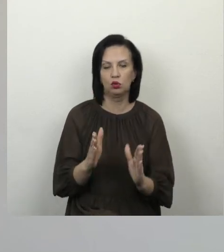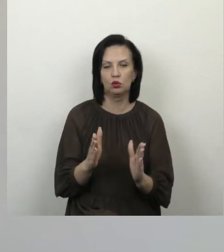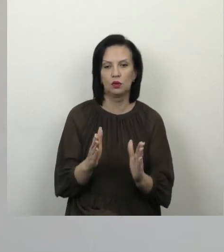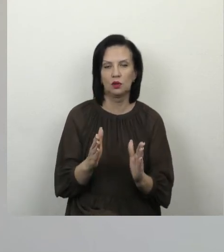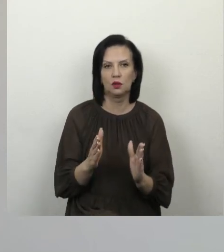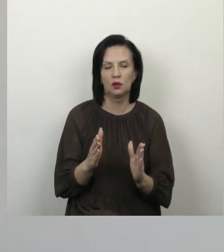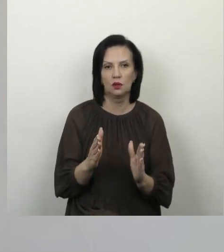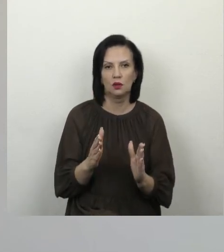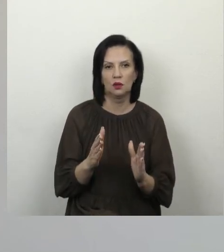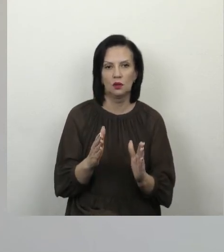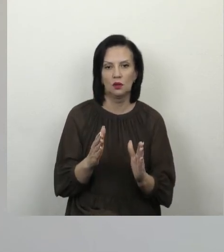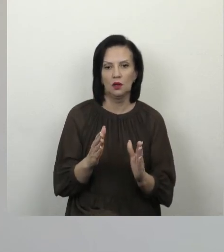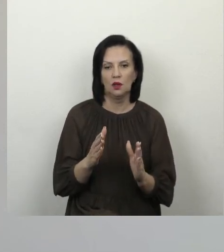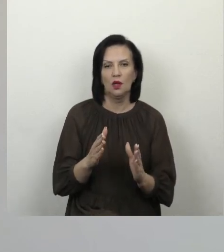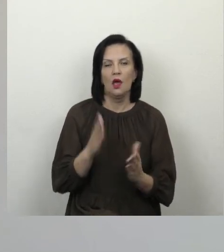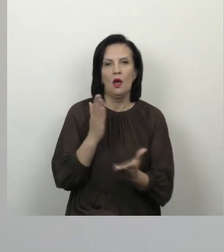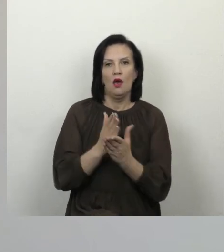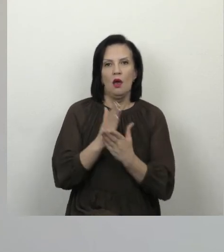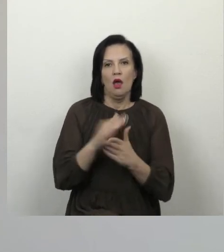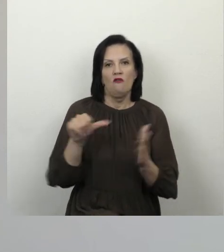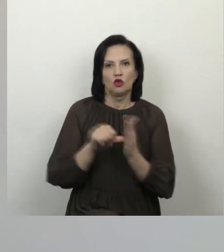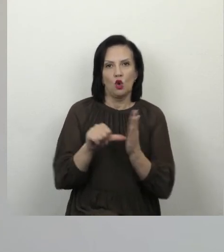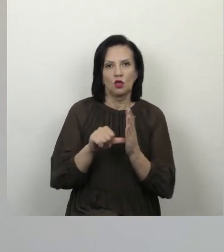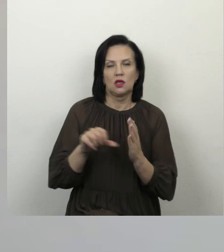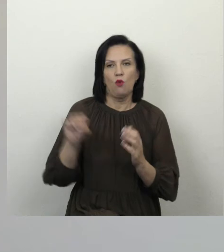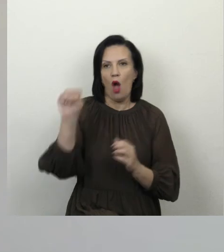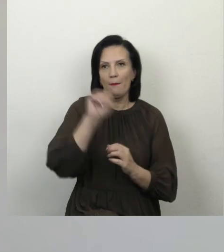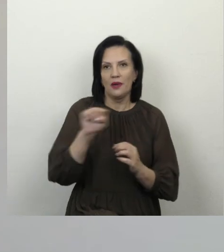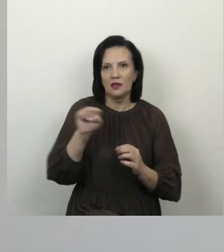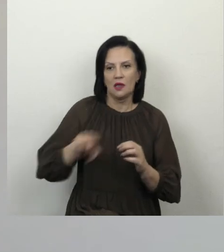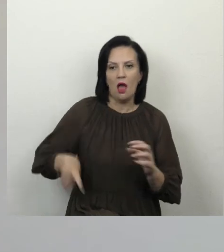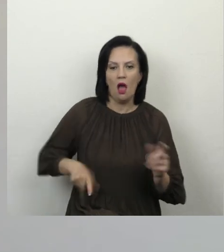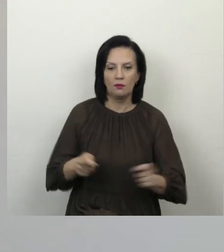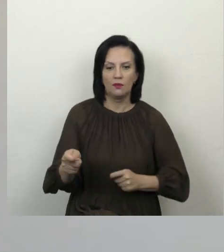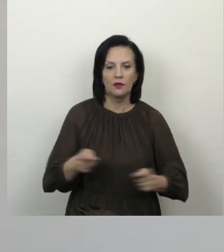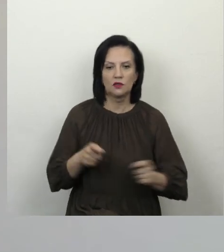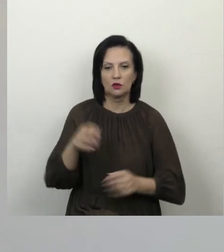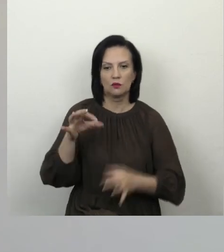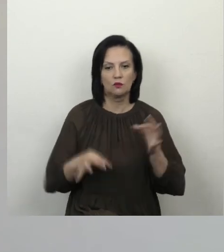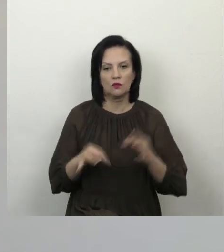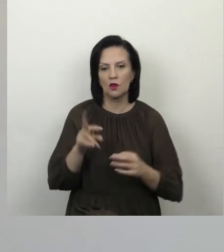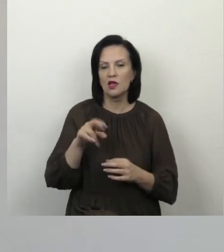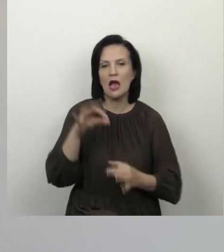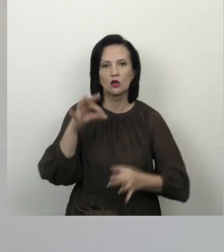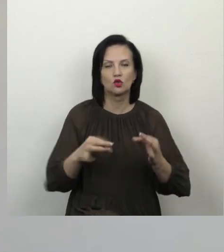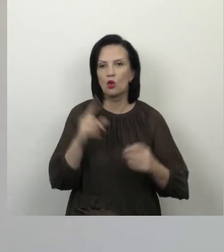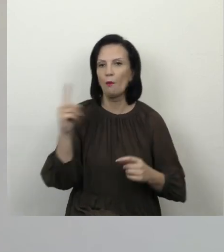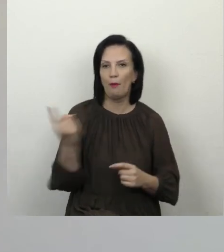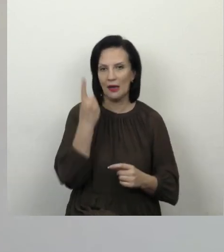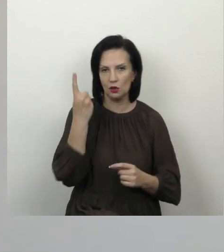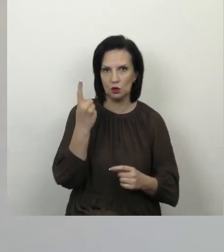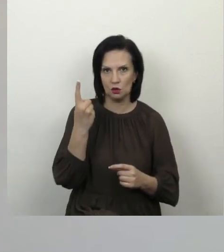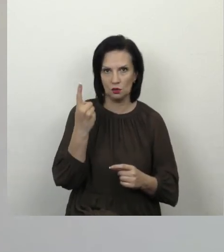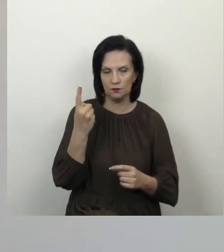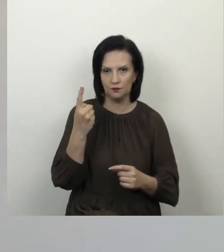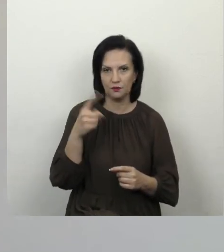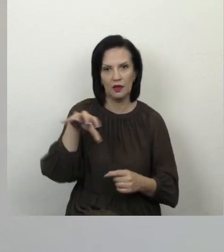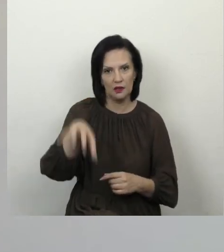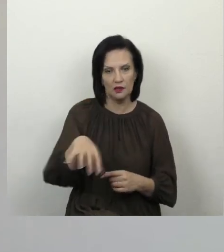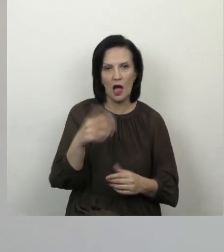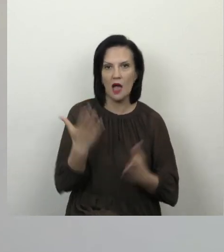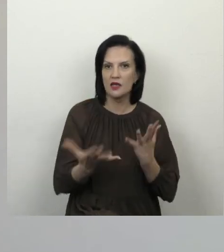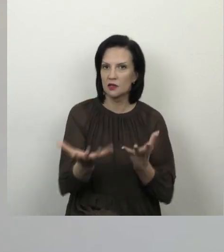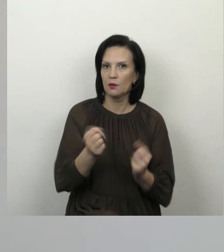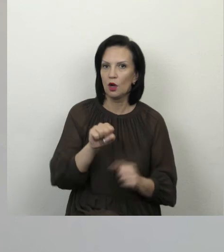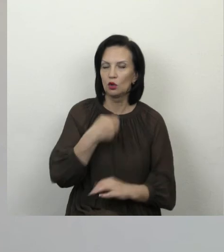case, such cases will be in the jurisdiction of the Sixth Court of Appeal as the first instance